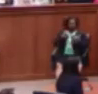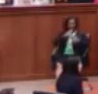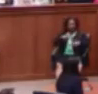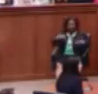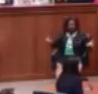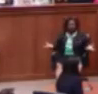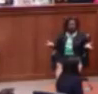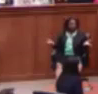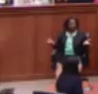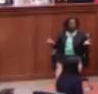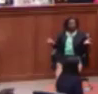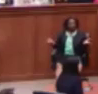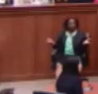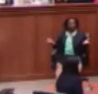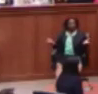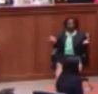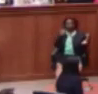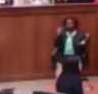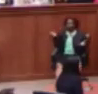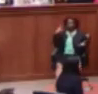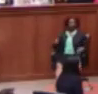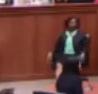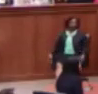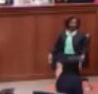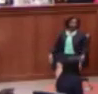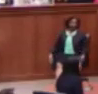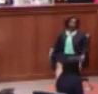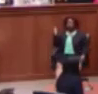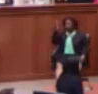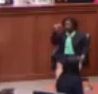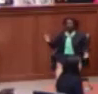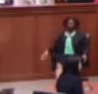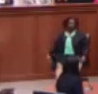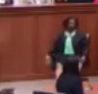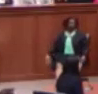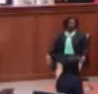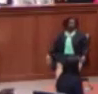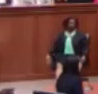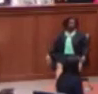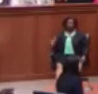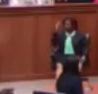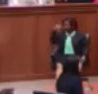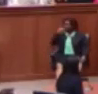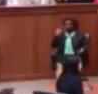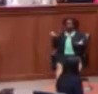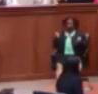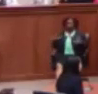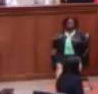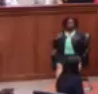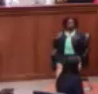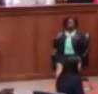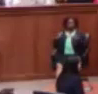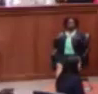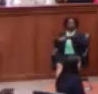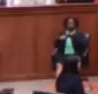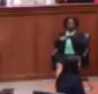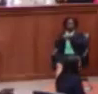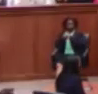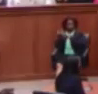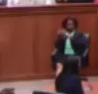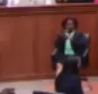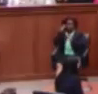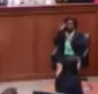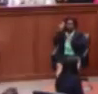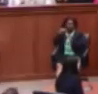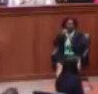have. So I don't understand why. Why do you not want to talk to any other parents outside